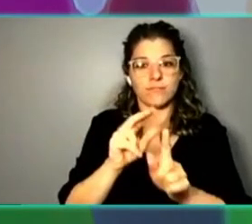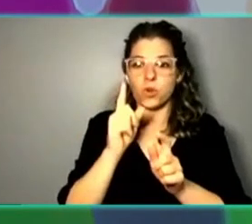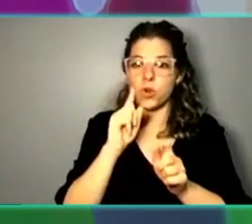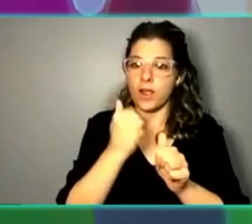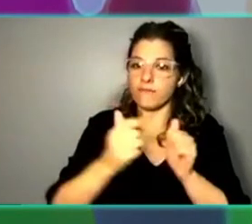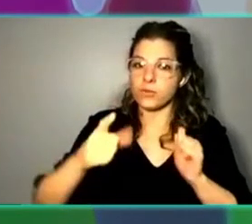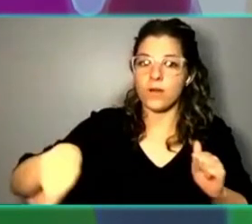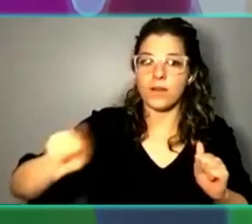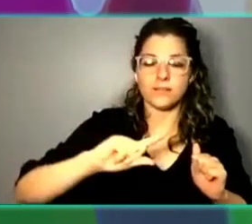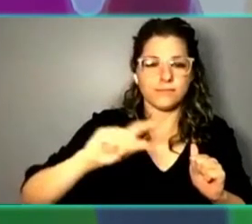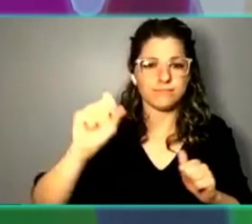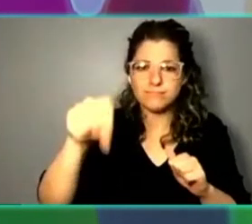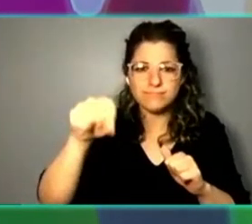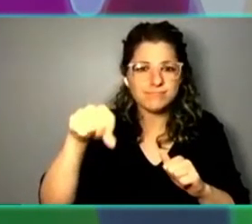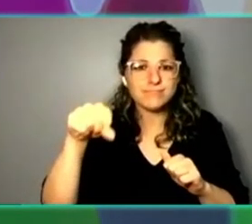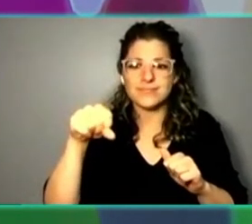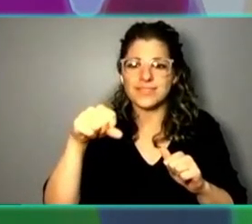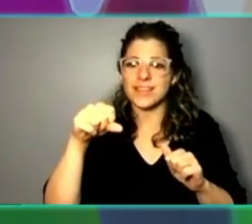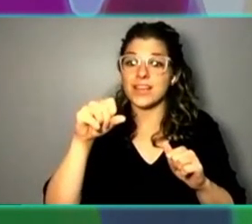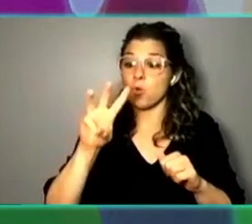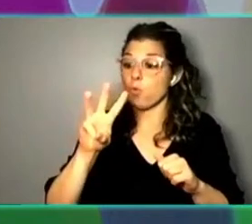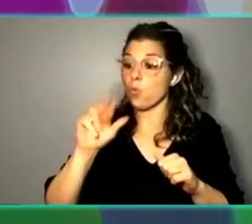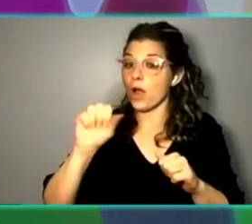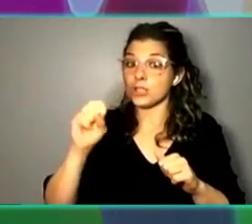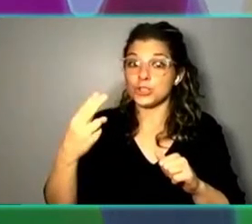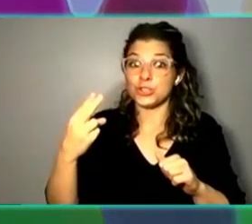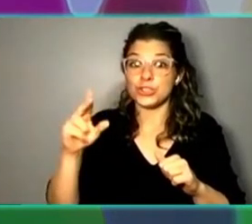yes, absolutely get Wash Diaries.